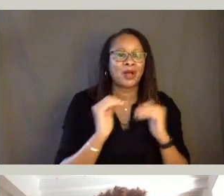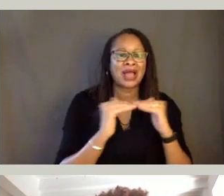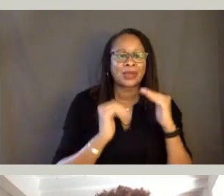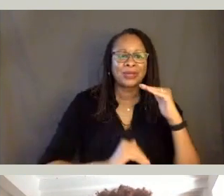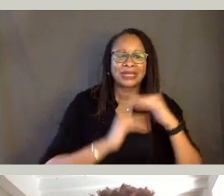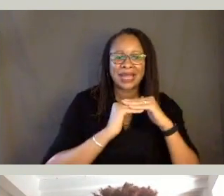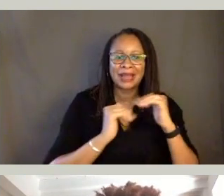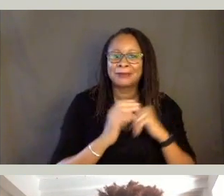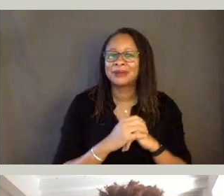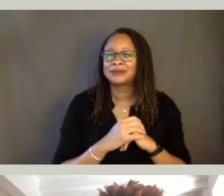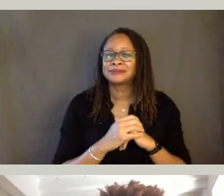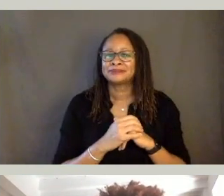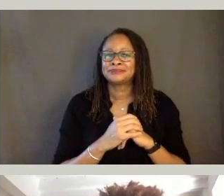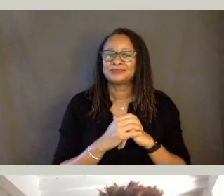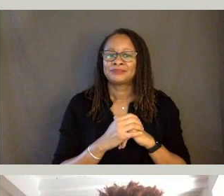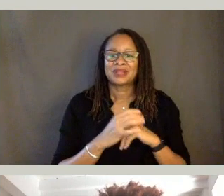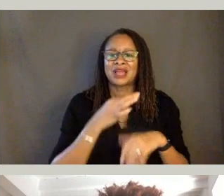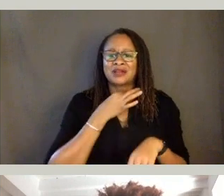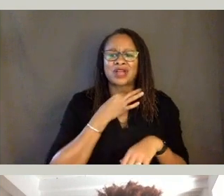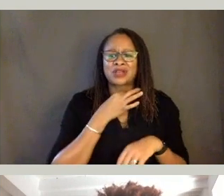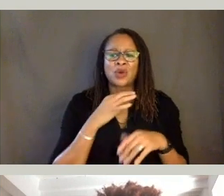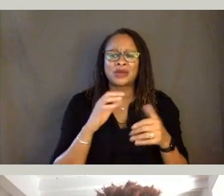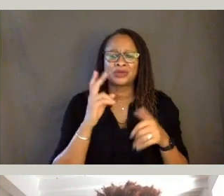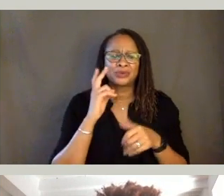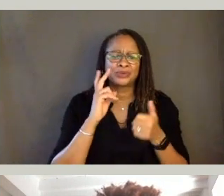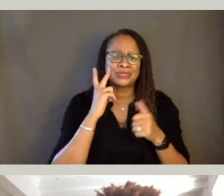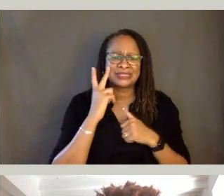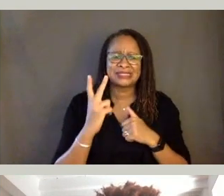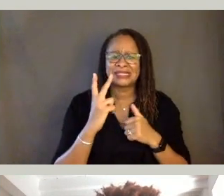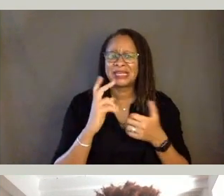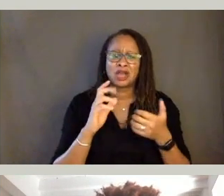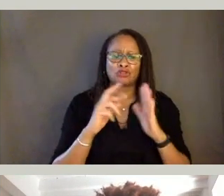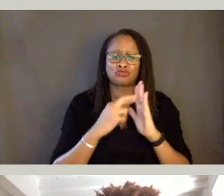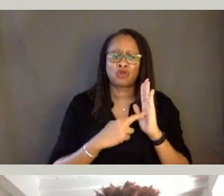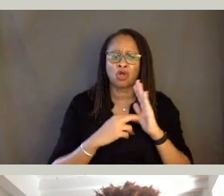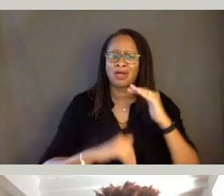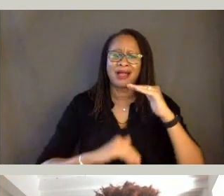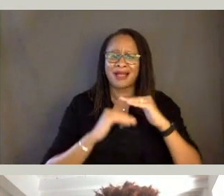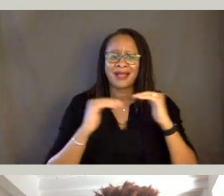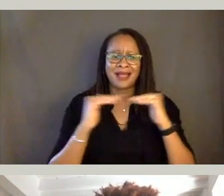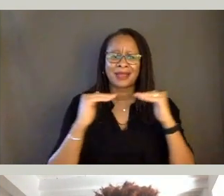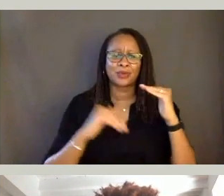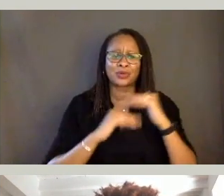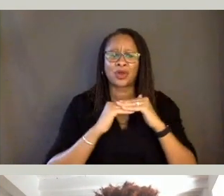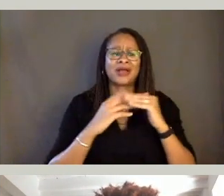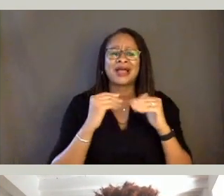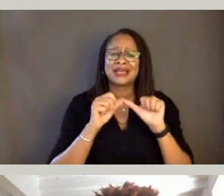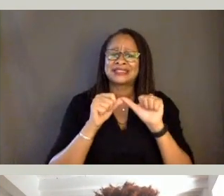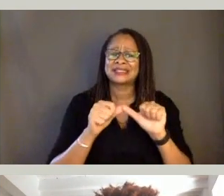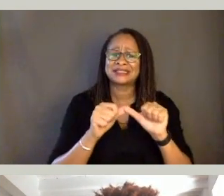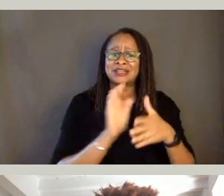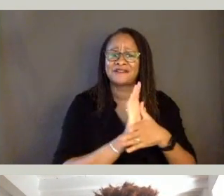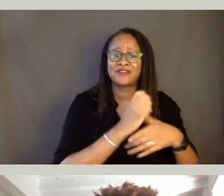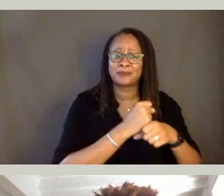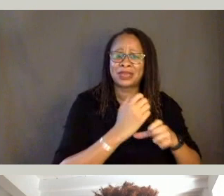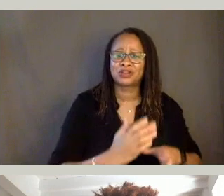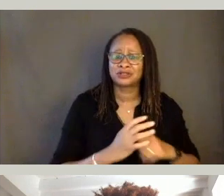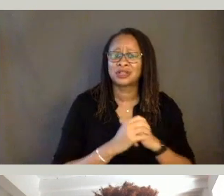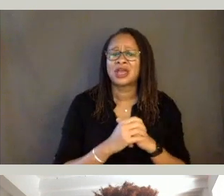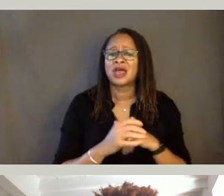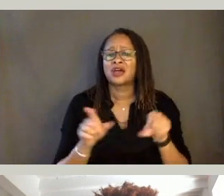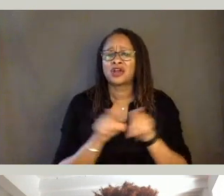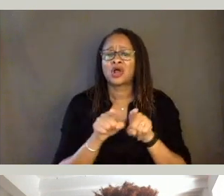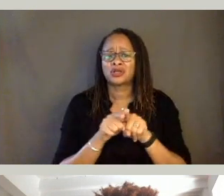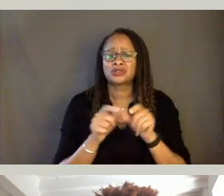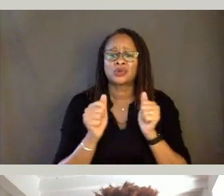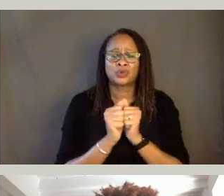know, I'm curious to hear from you how you see the role of equity caps in the sustainability of filmmakers and also in terms of the